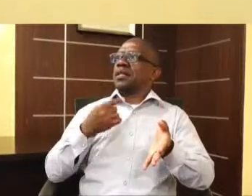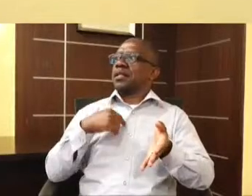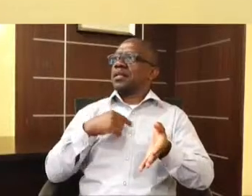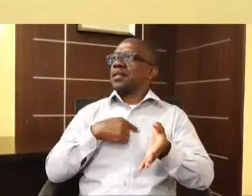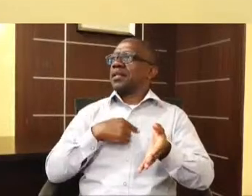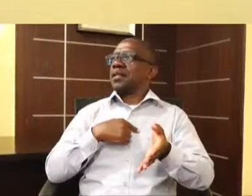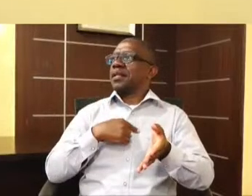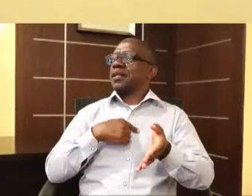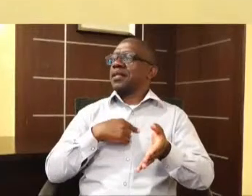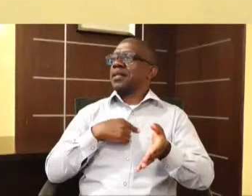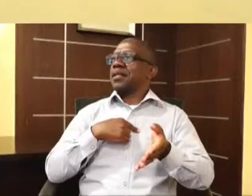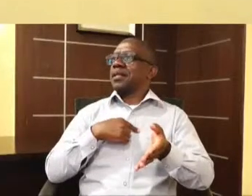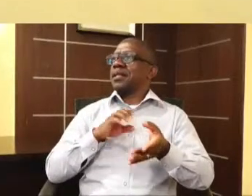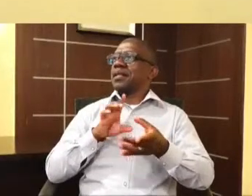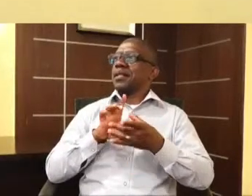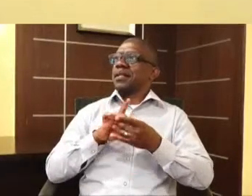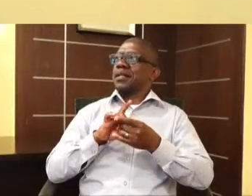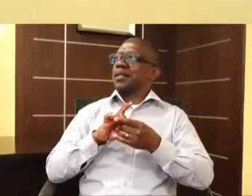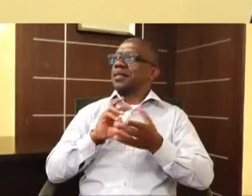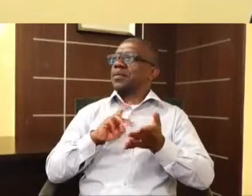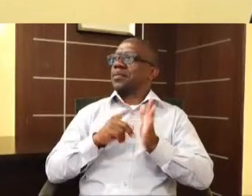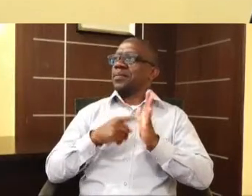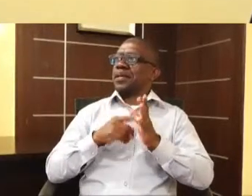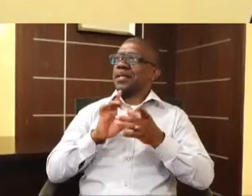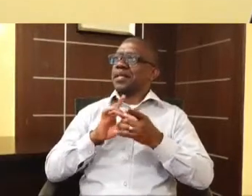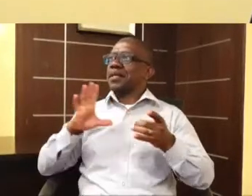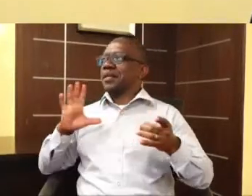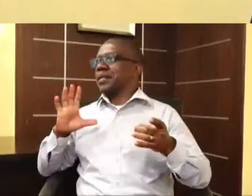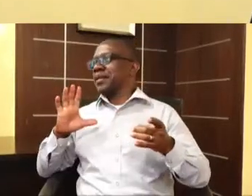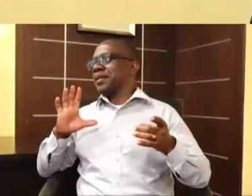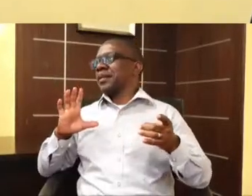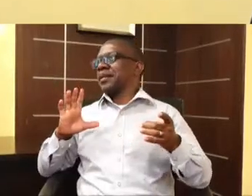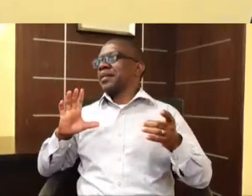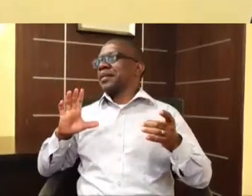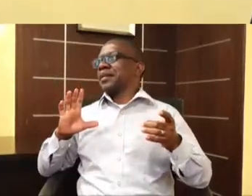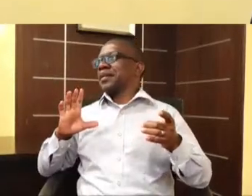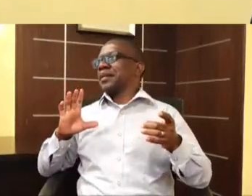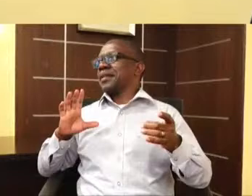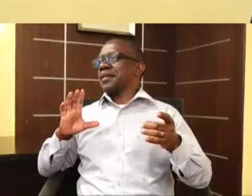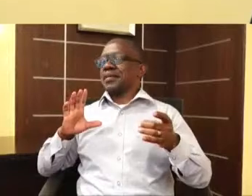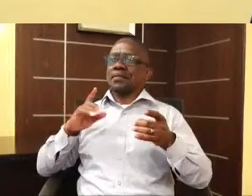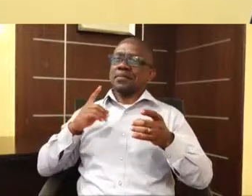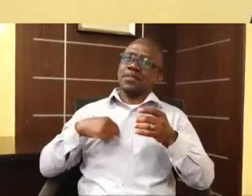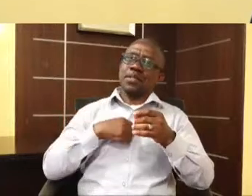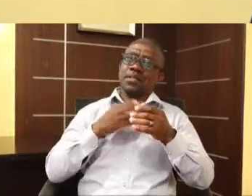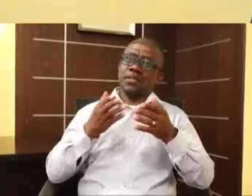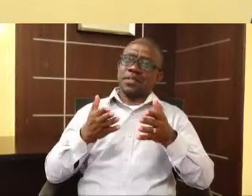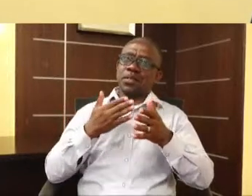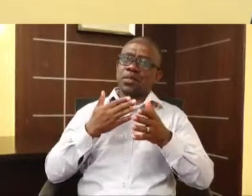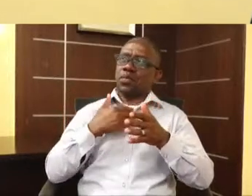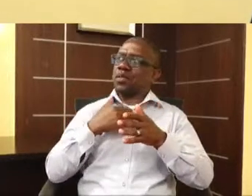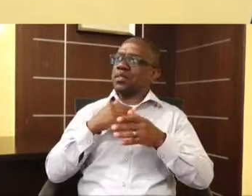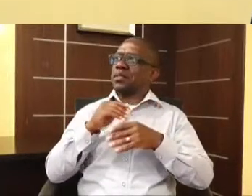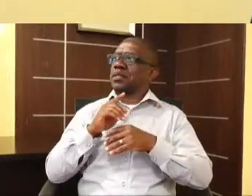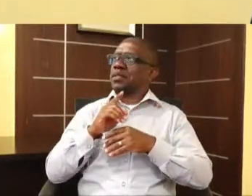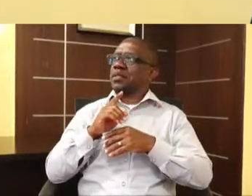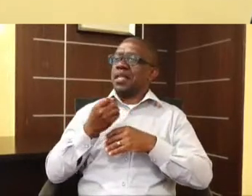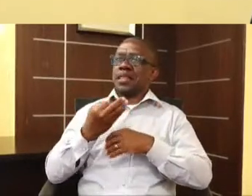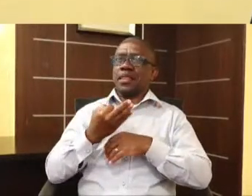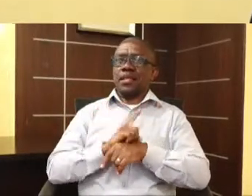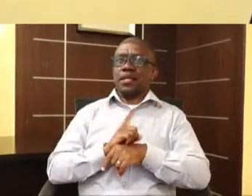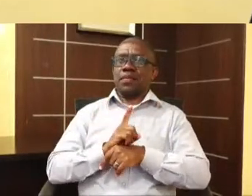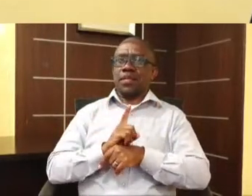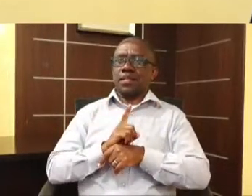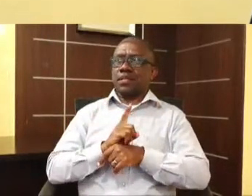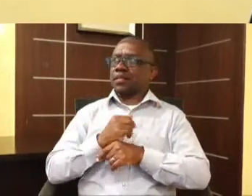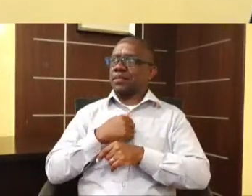tufanya hii presentation, anaweza sleep. So let us give him just the 3 minutes. I hope they are